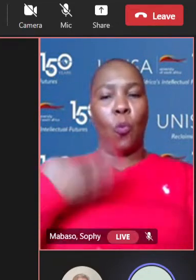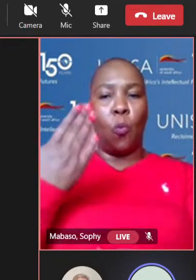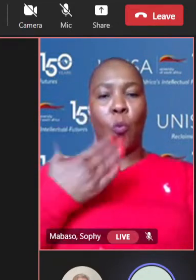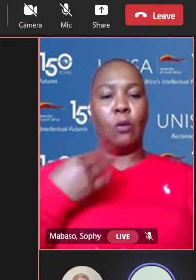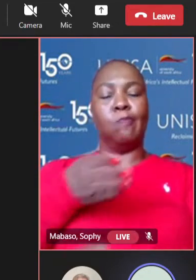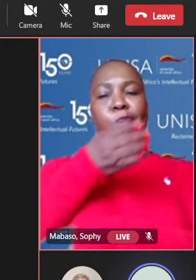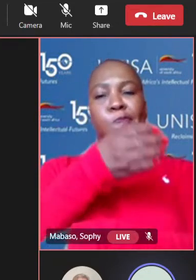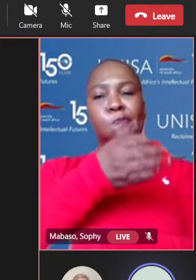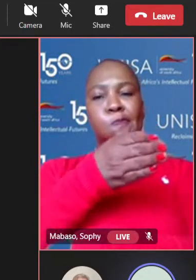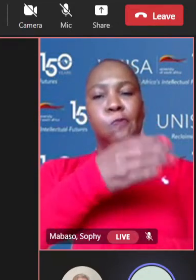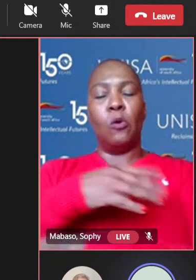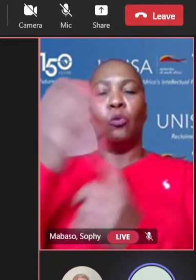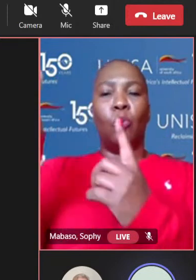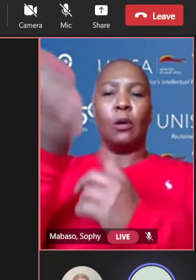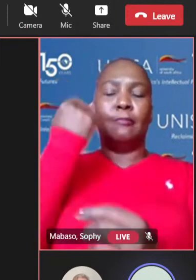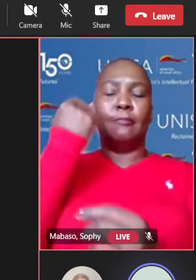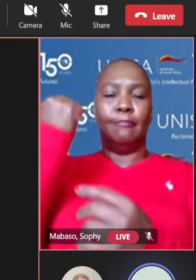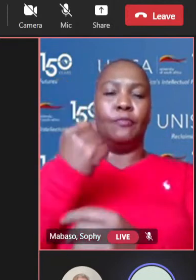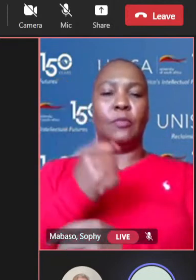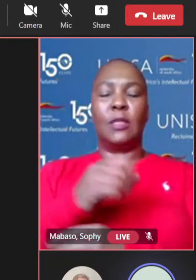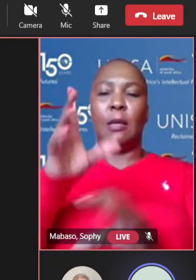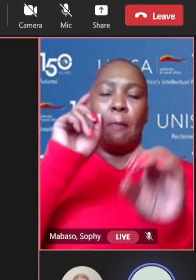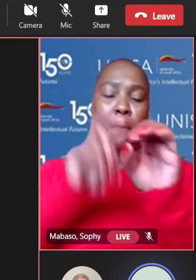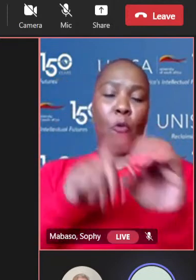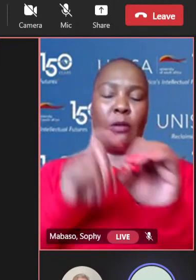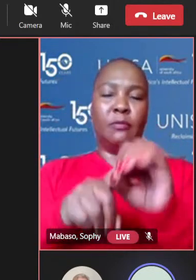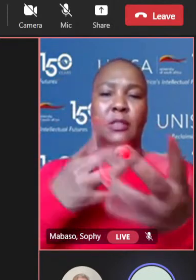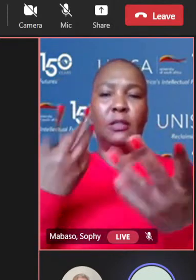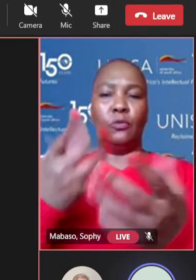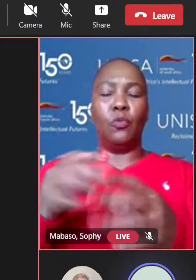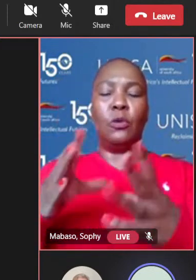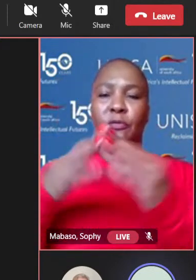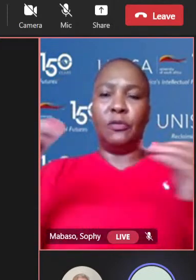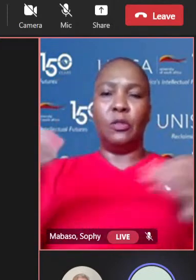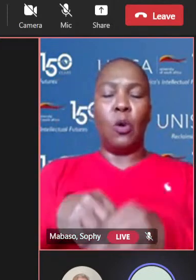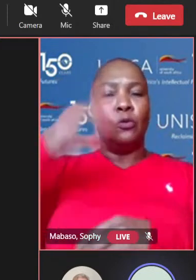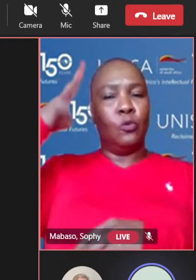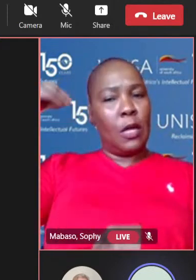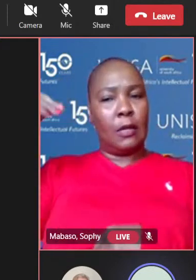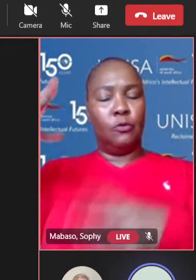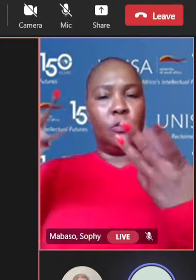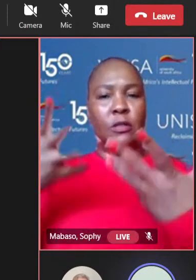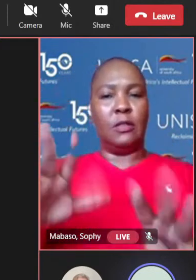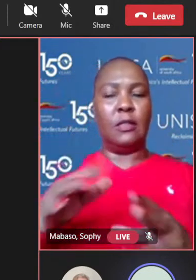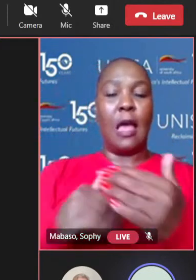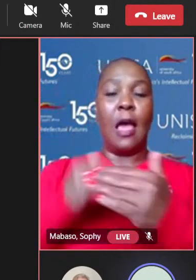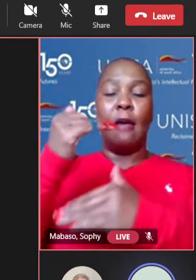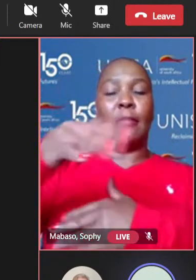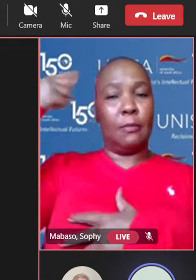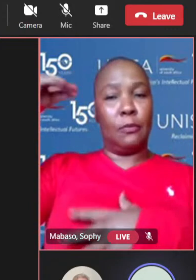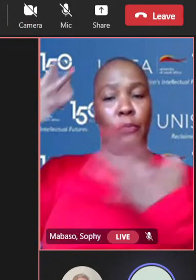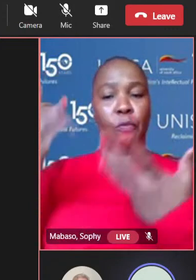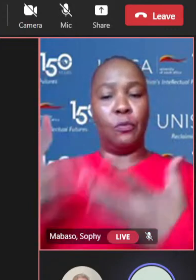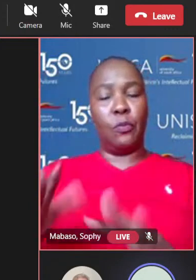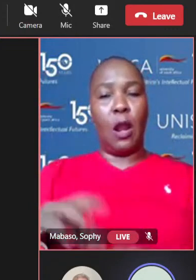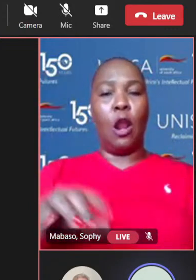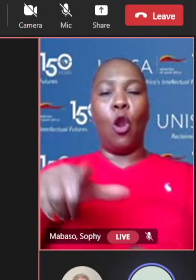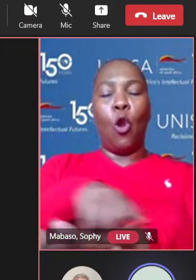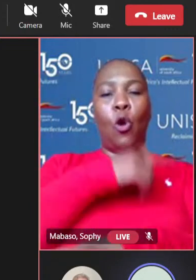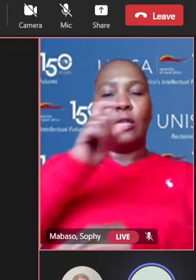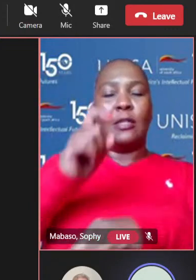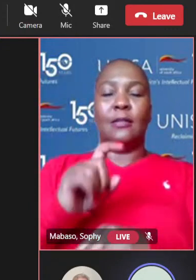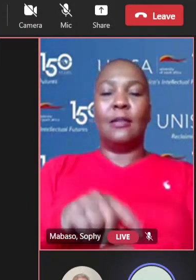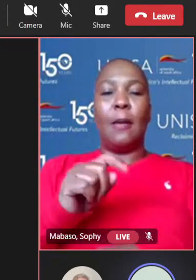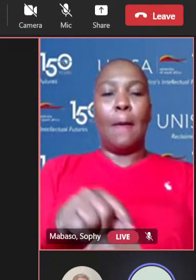to acquire a particular qualification. You want to graduate. And after graduating, it's a long-term plan that you want